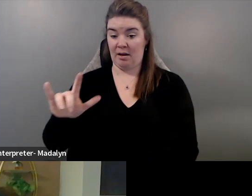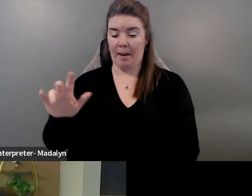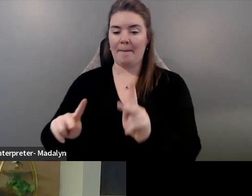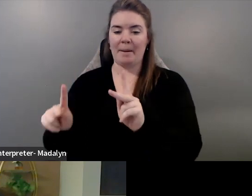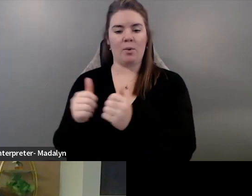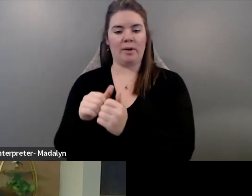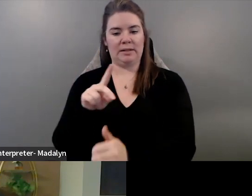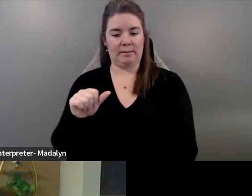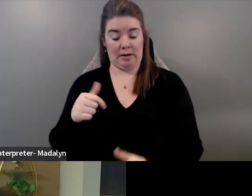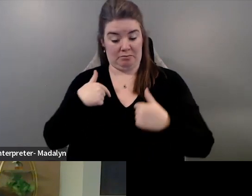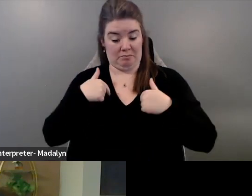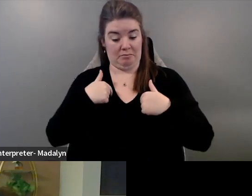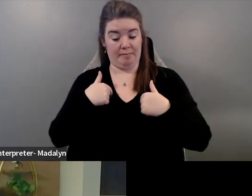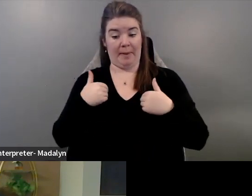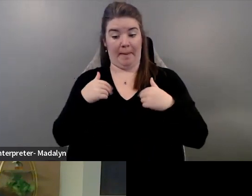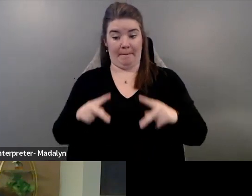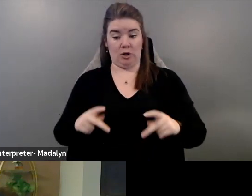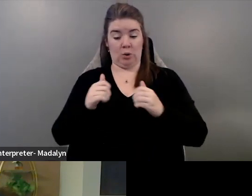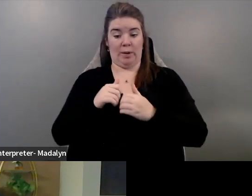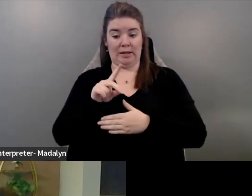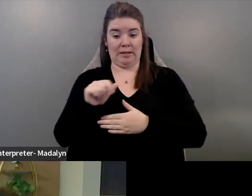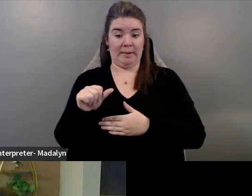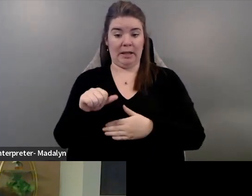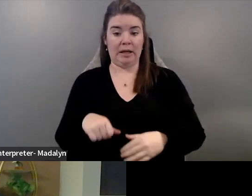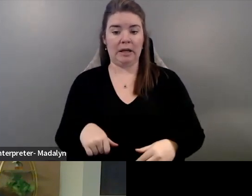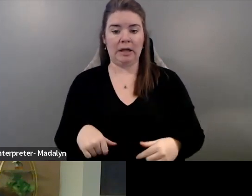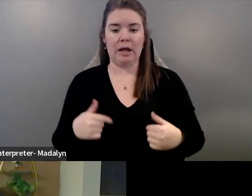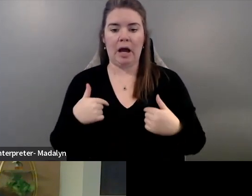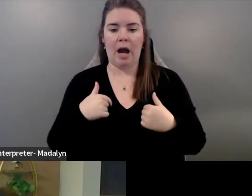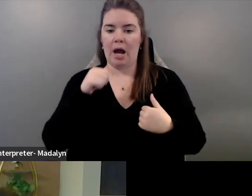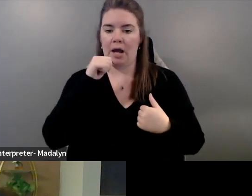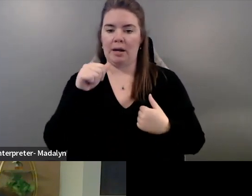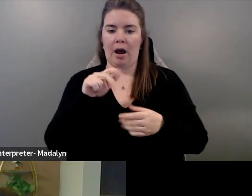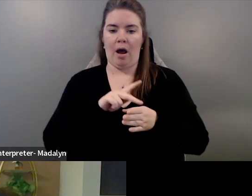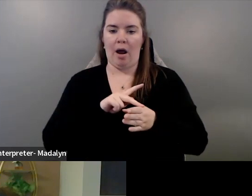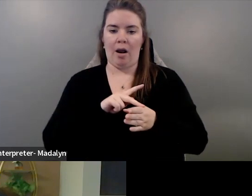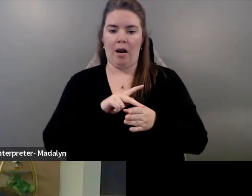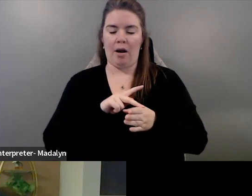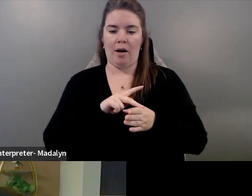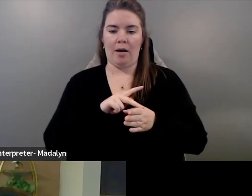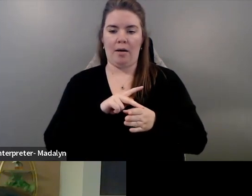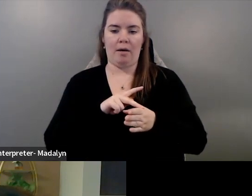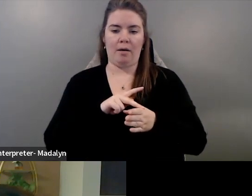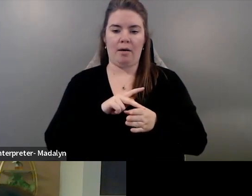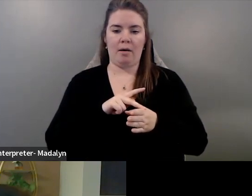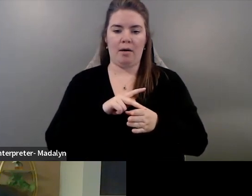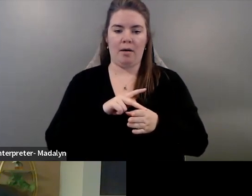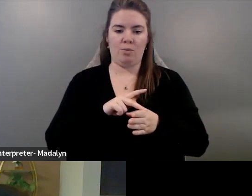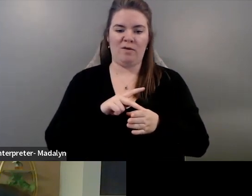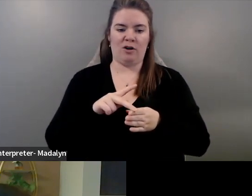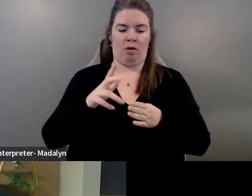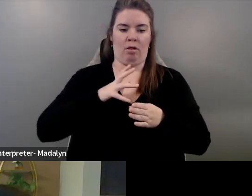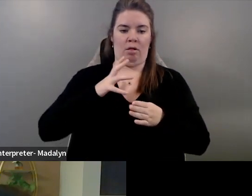with disability. I'm not some professional chatting at you. I'm a person with disability speaking with